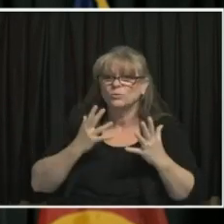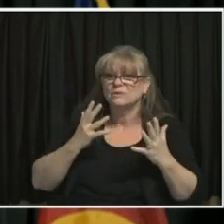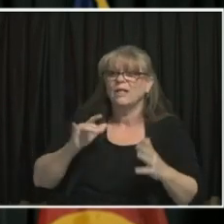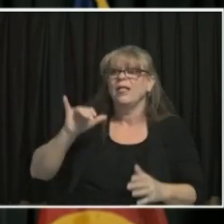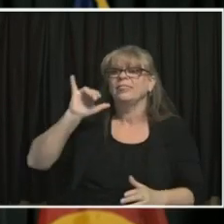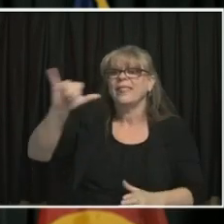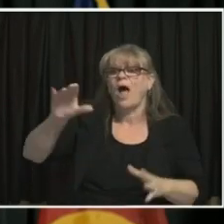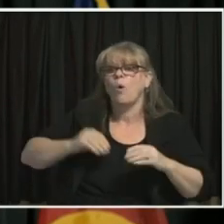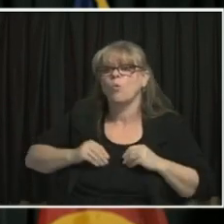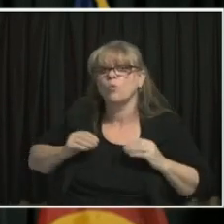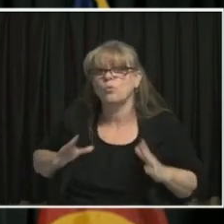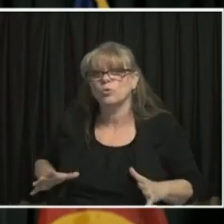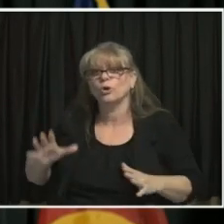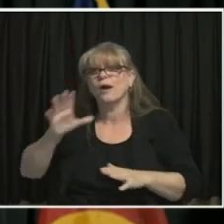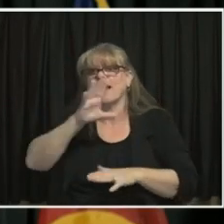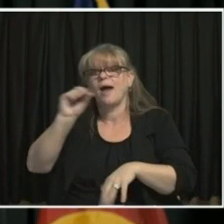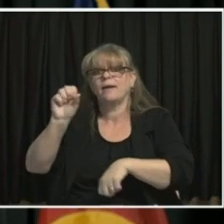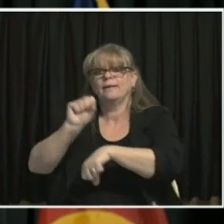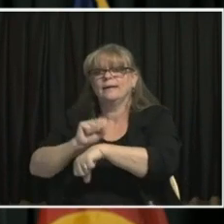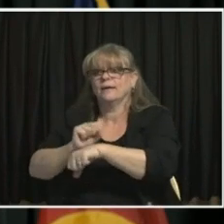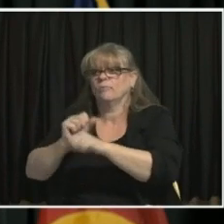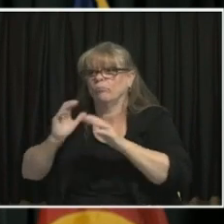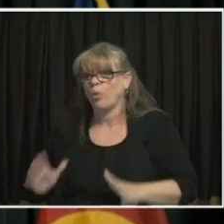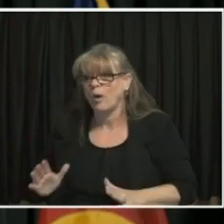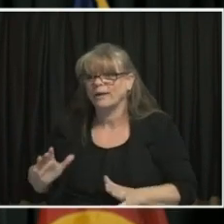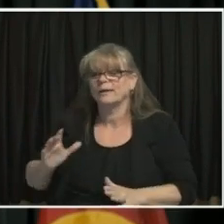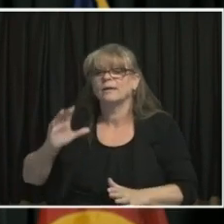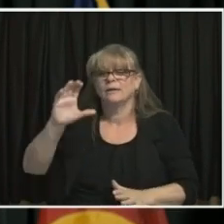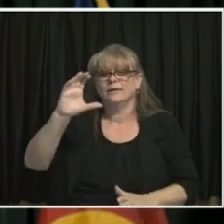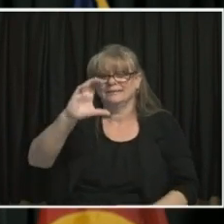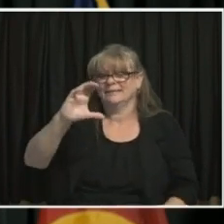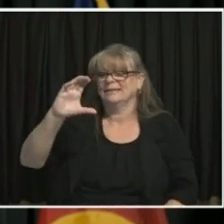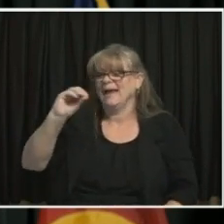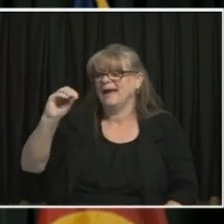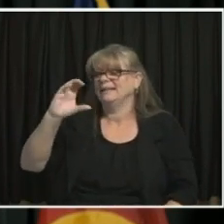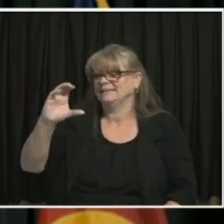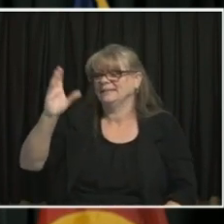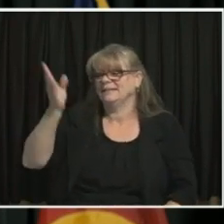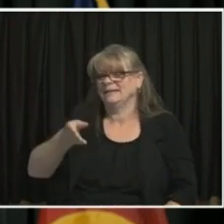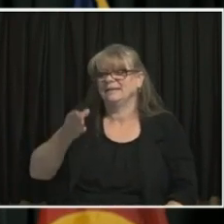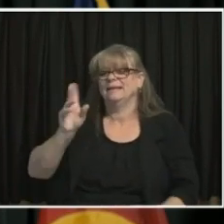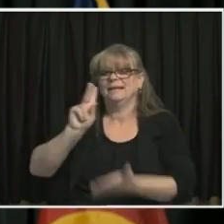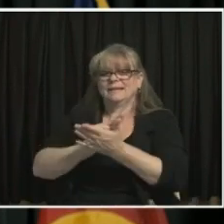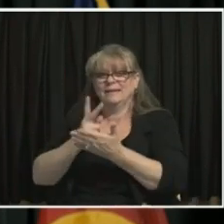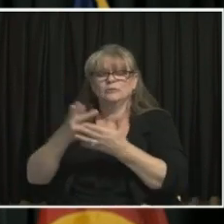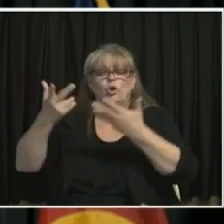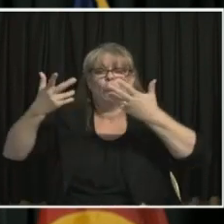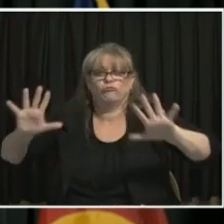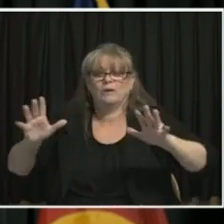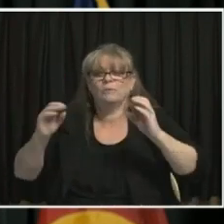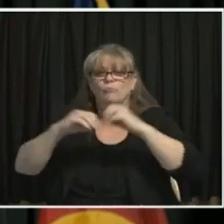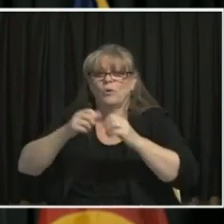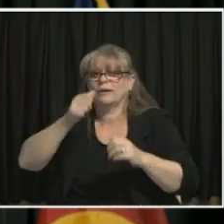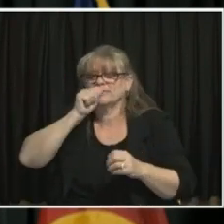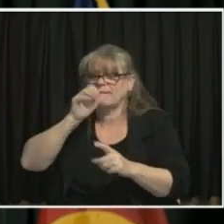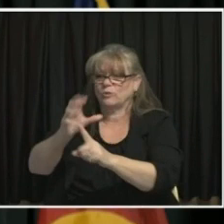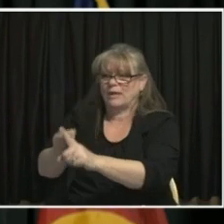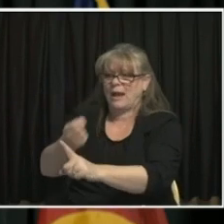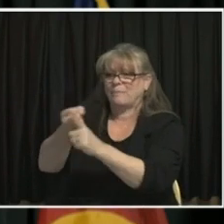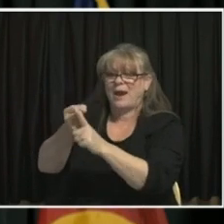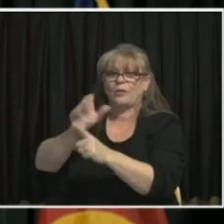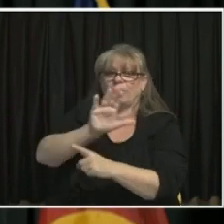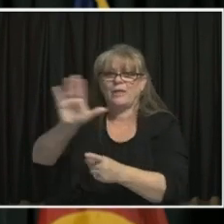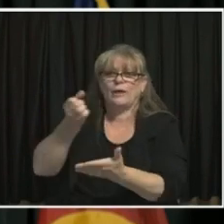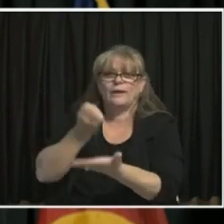of C&C Coffee and Kitchen will have to suffer the economic loss of a prolonged closure while other restaurants